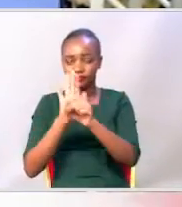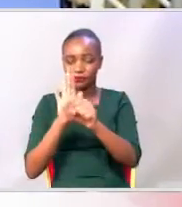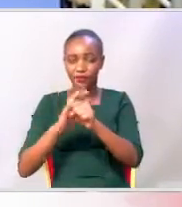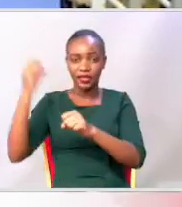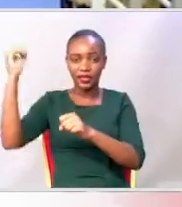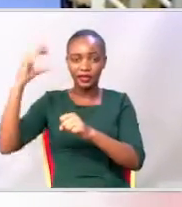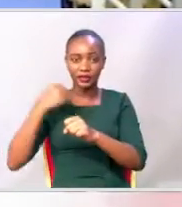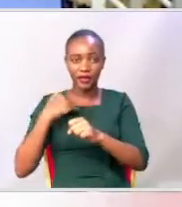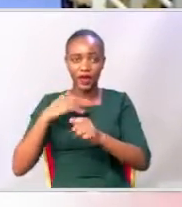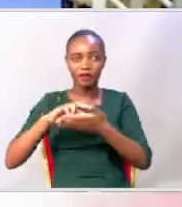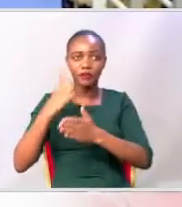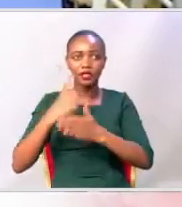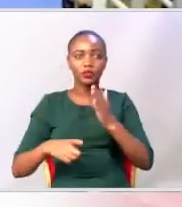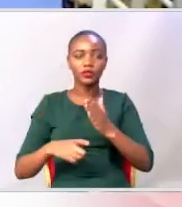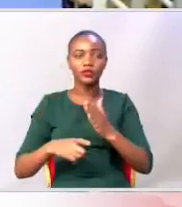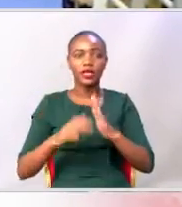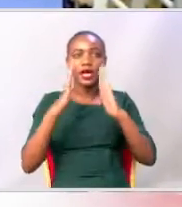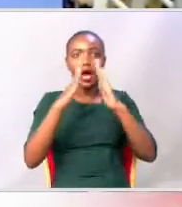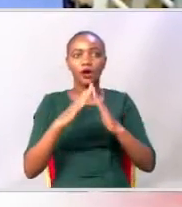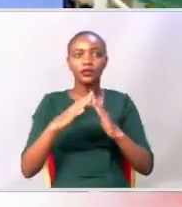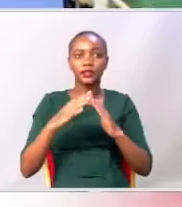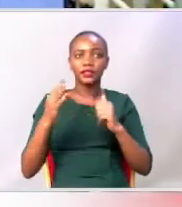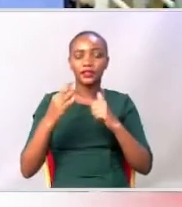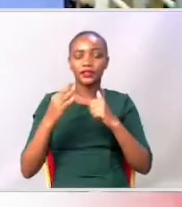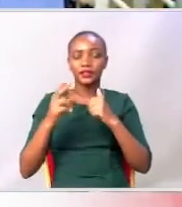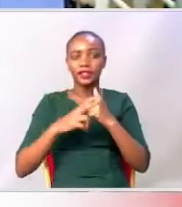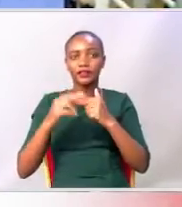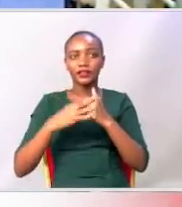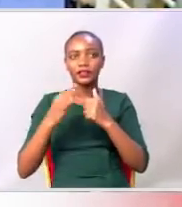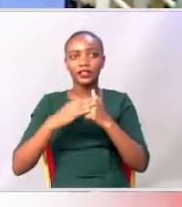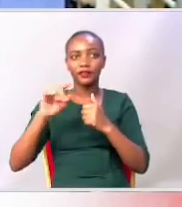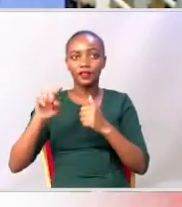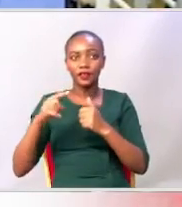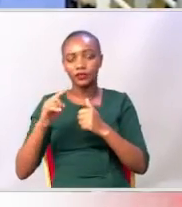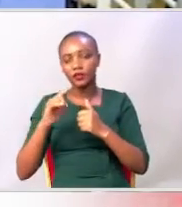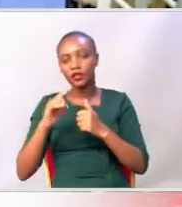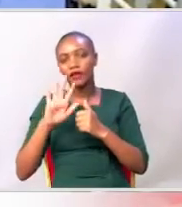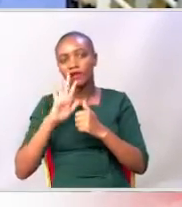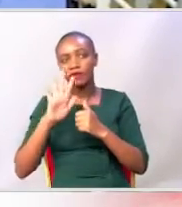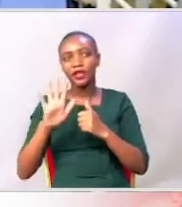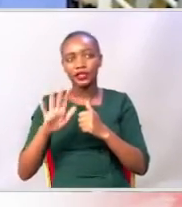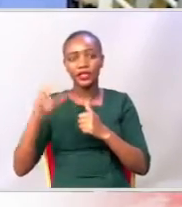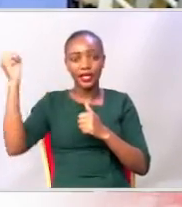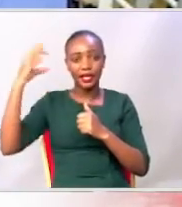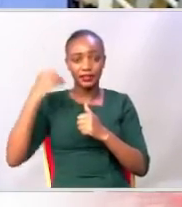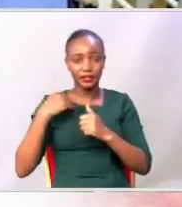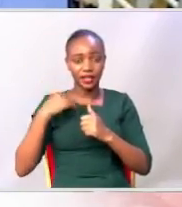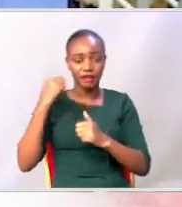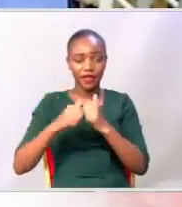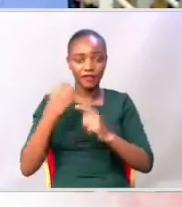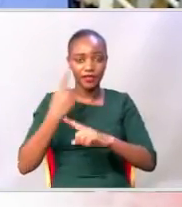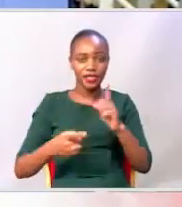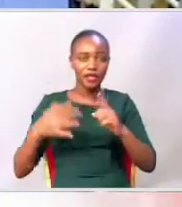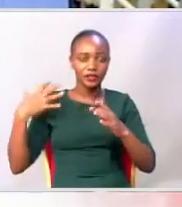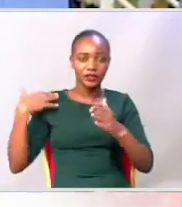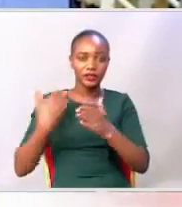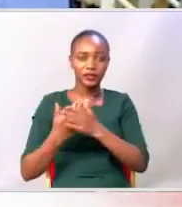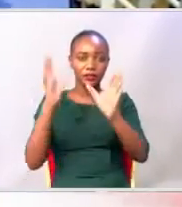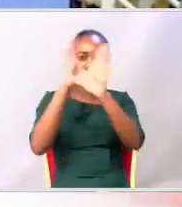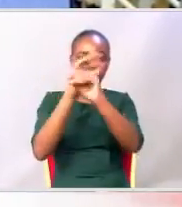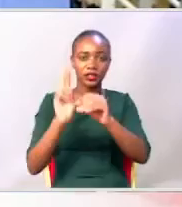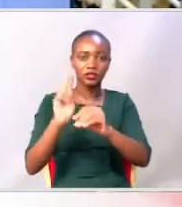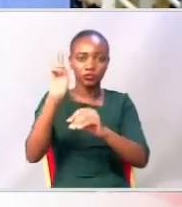kuwa nyumba 1787,500 zimeunganishiwa umeme kila mwaka tangu Rais Kenyatta alipochukua